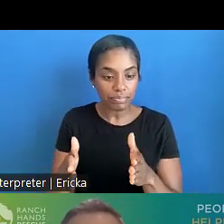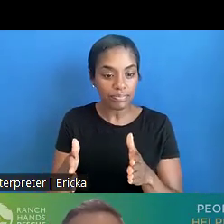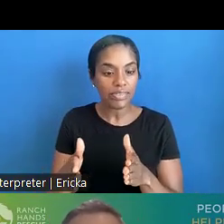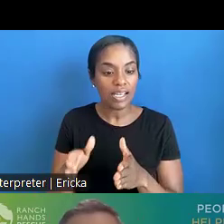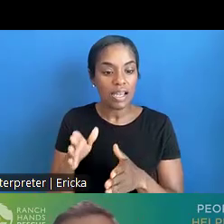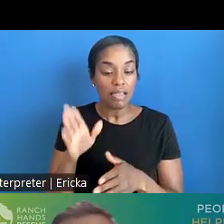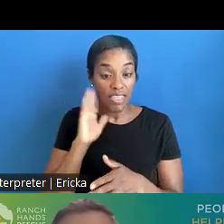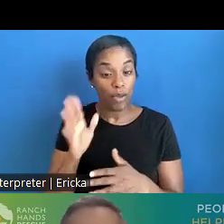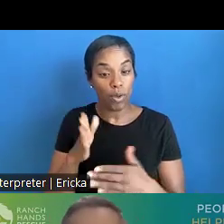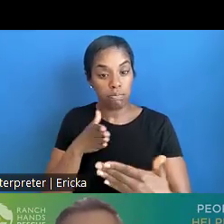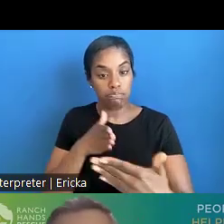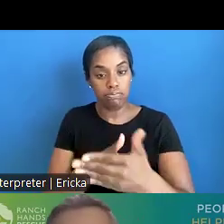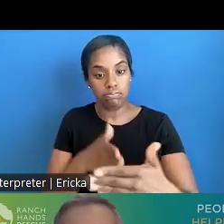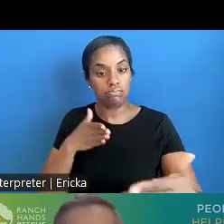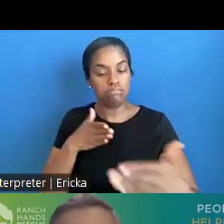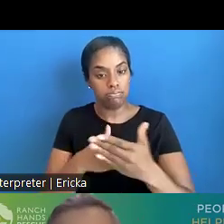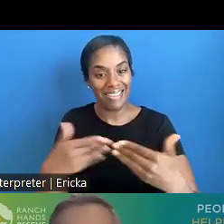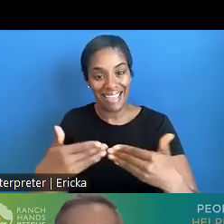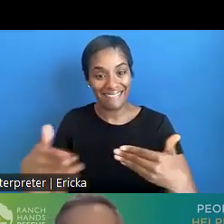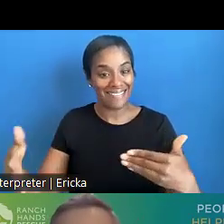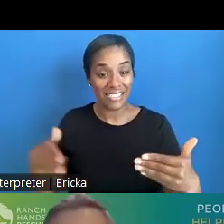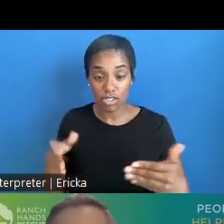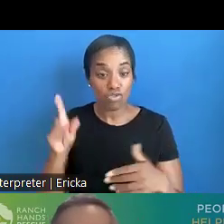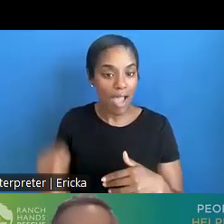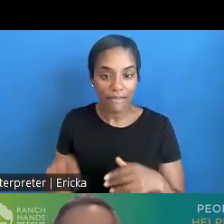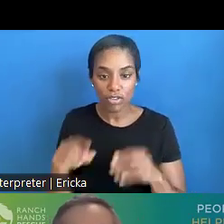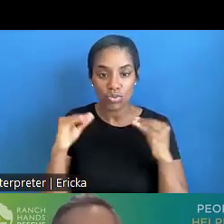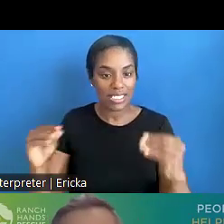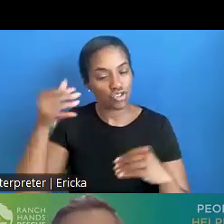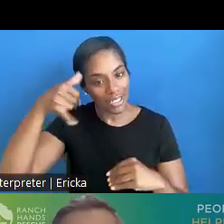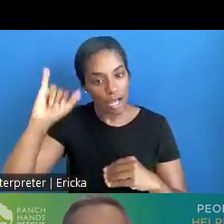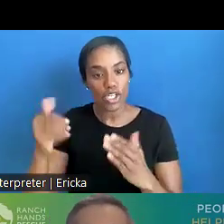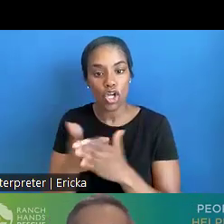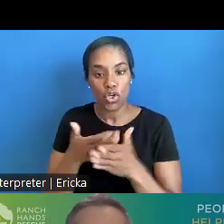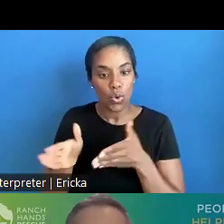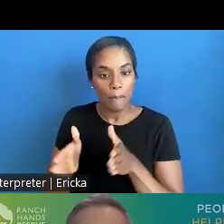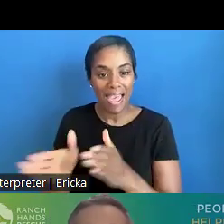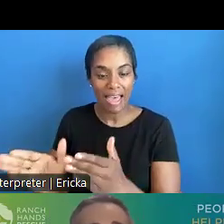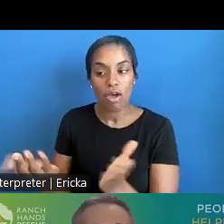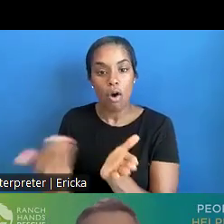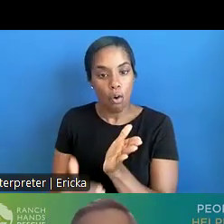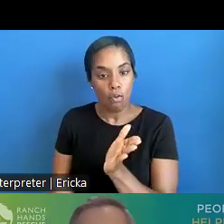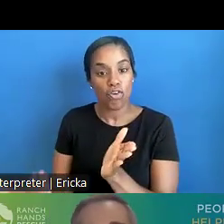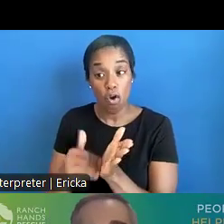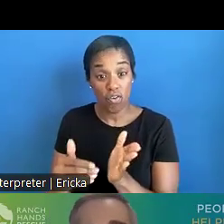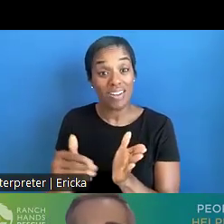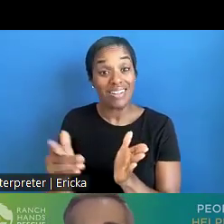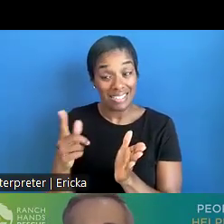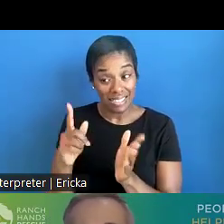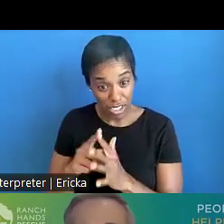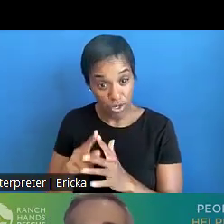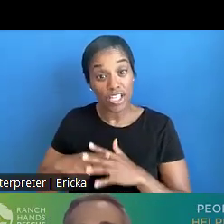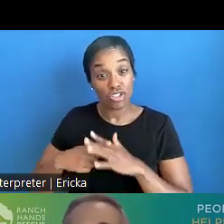to do is teach them a new path over and over and over and over until they start following that one. Then you build a fence across the old